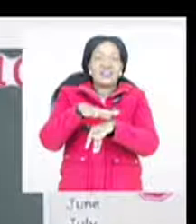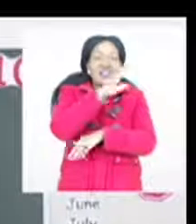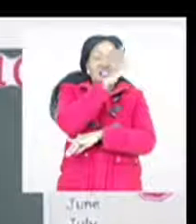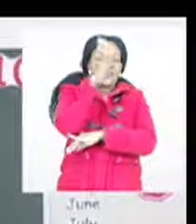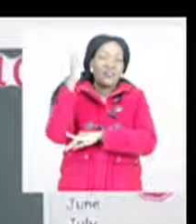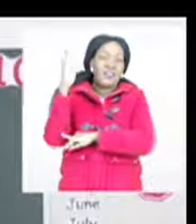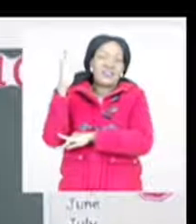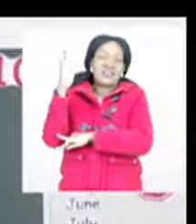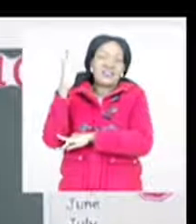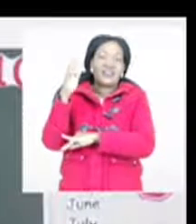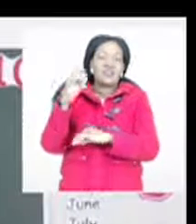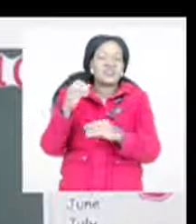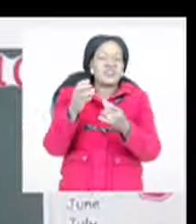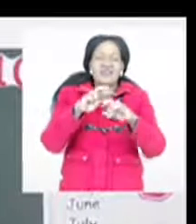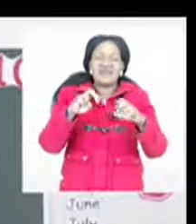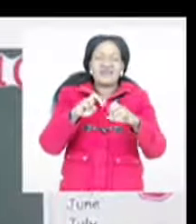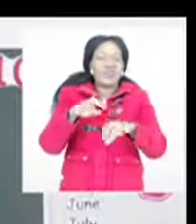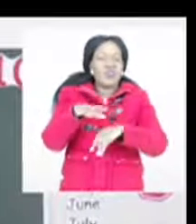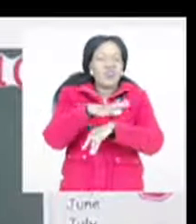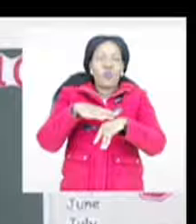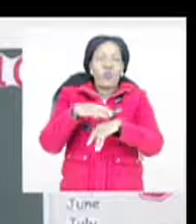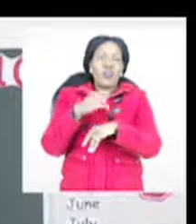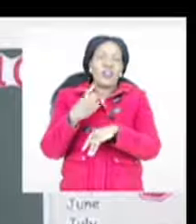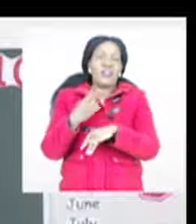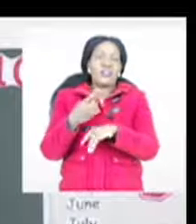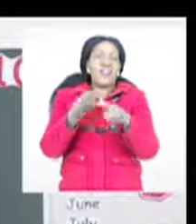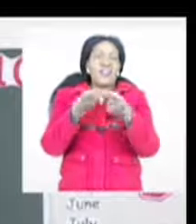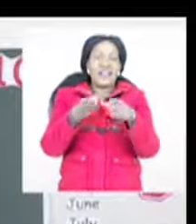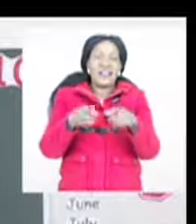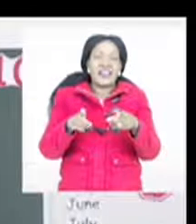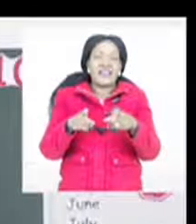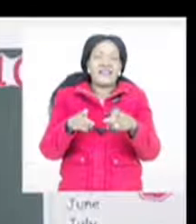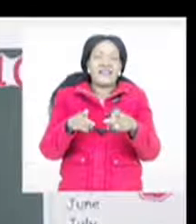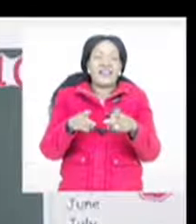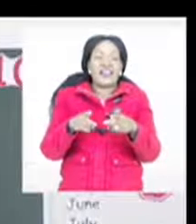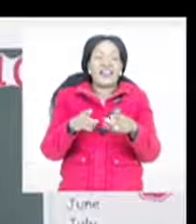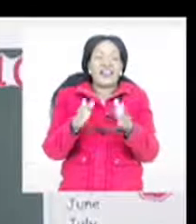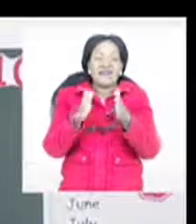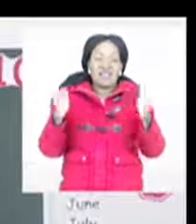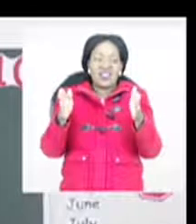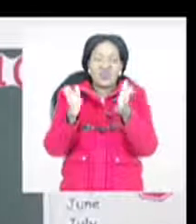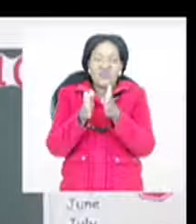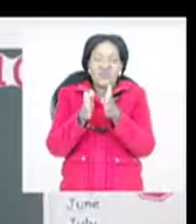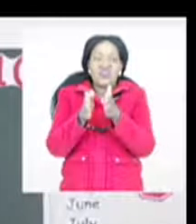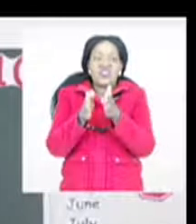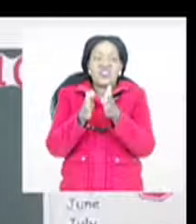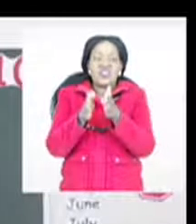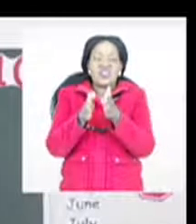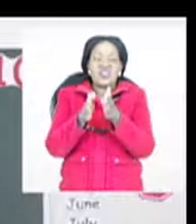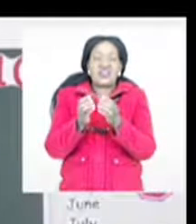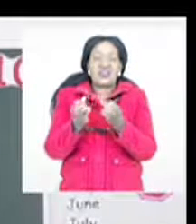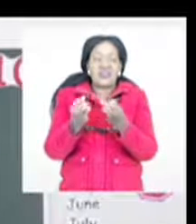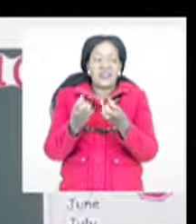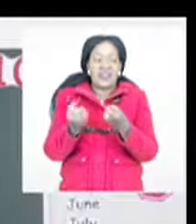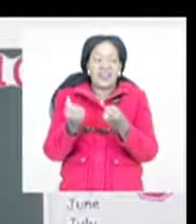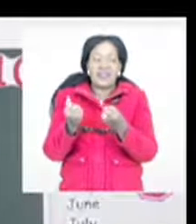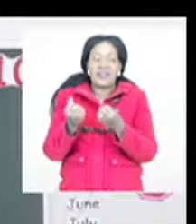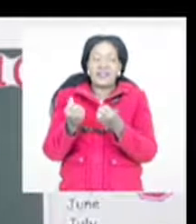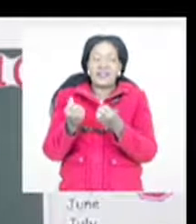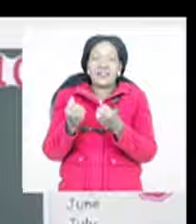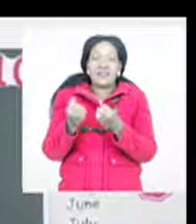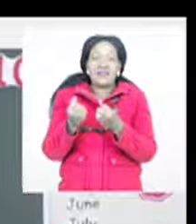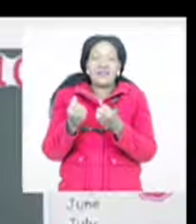wild animals. They come in all different sizes and shapes, and we have wild animals, we